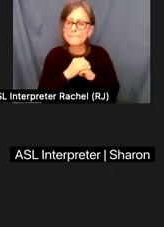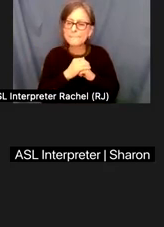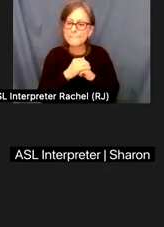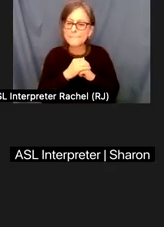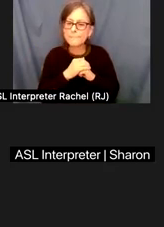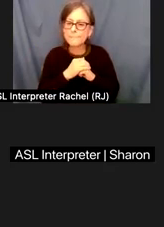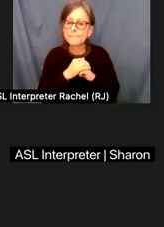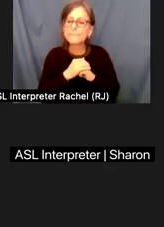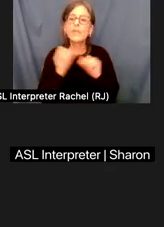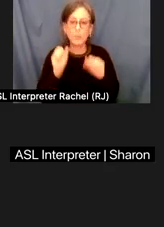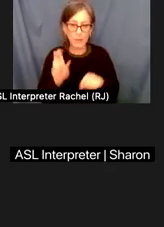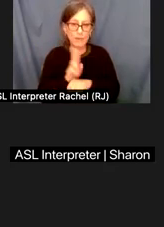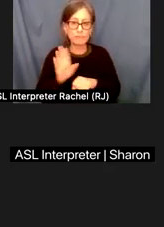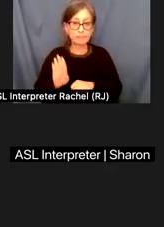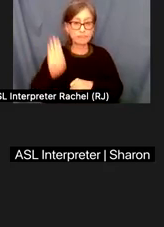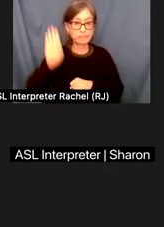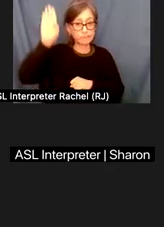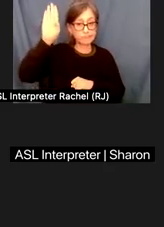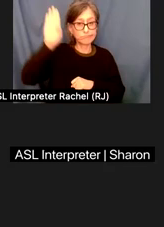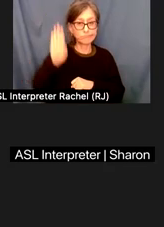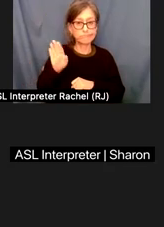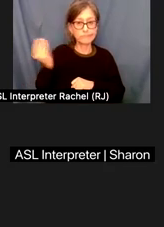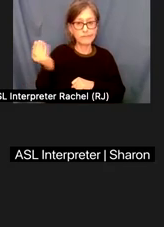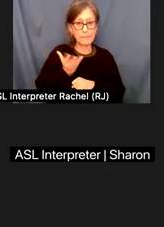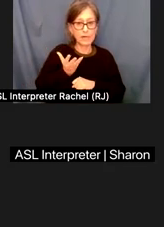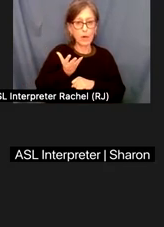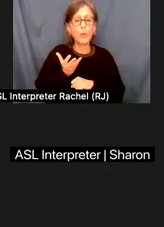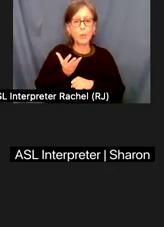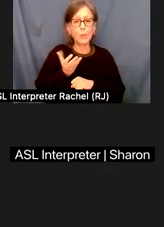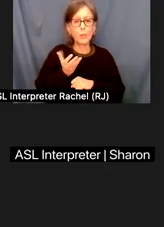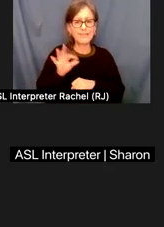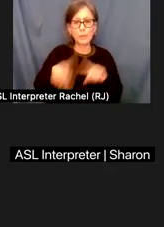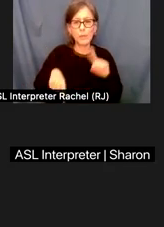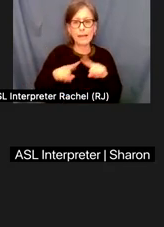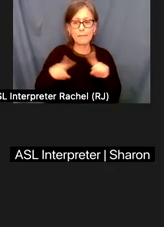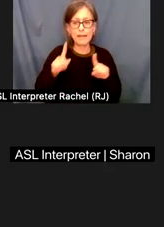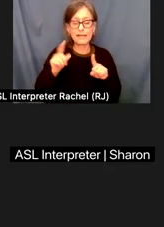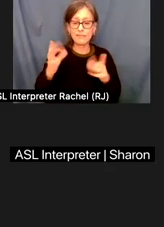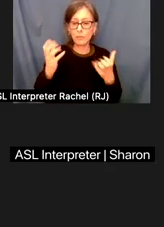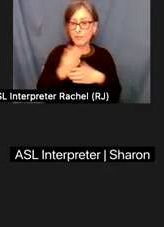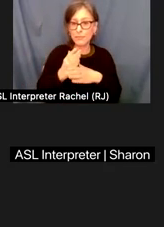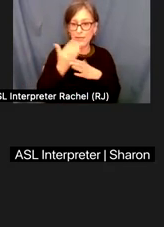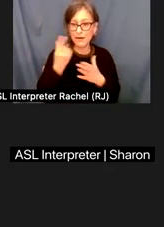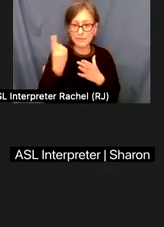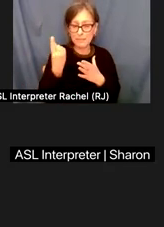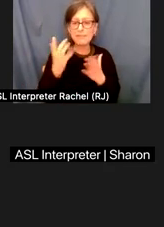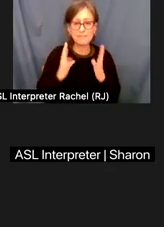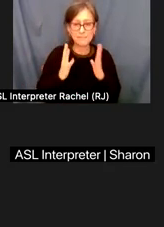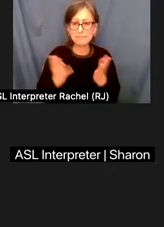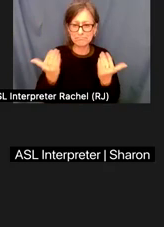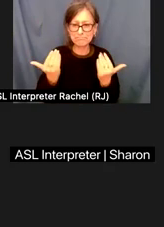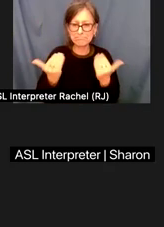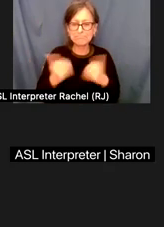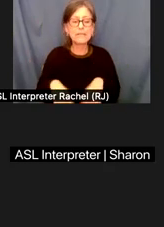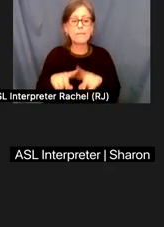use the raise your hand. Let me know if that's not, but let's just be thinking about what you might like to share. So again, Earthquake